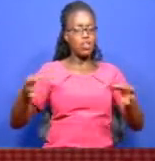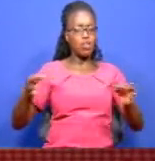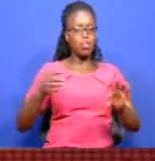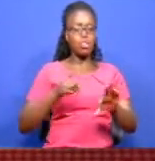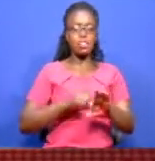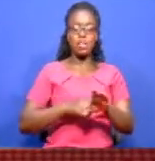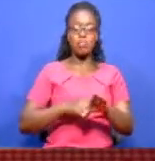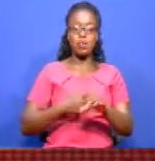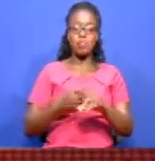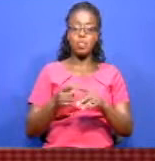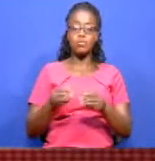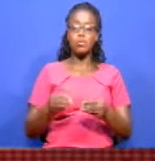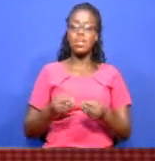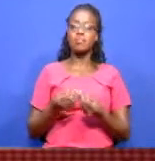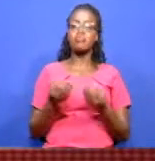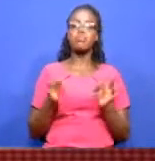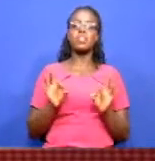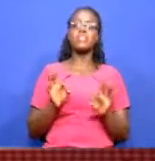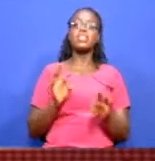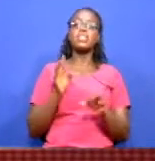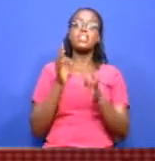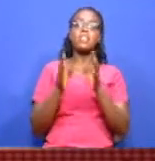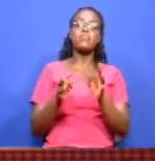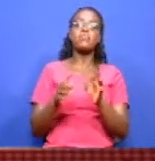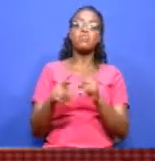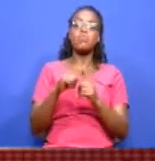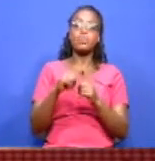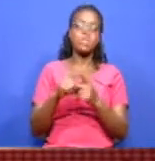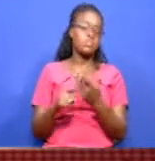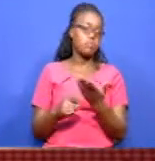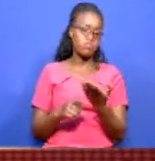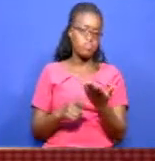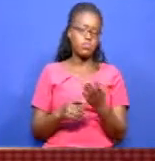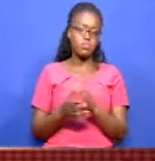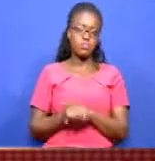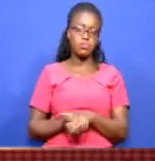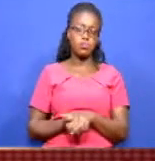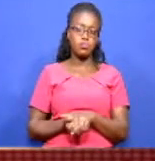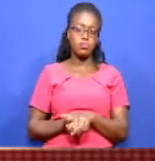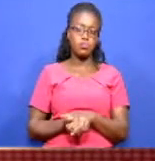can release them once they turn positive. We have also